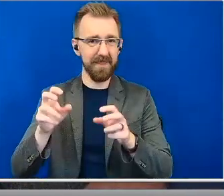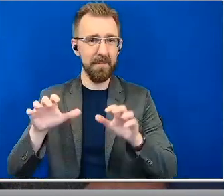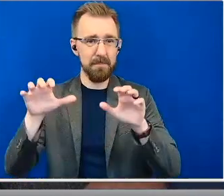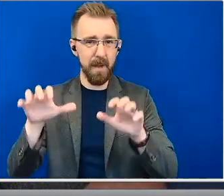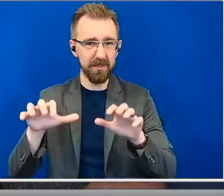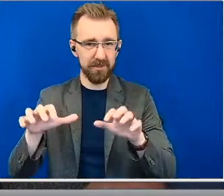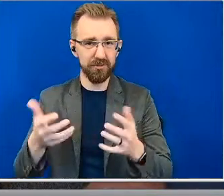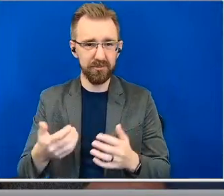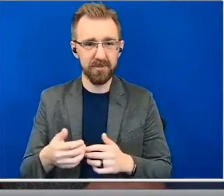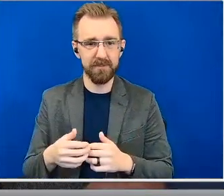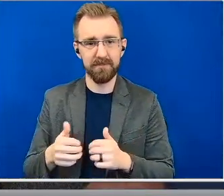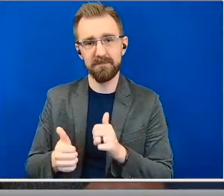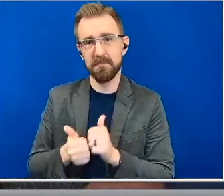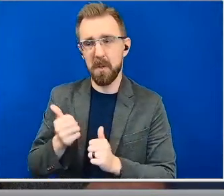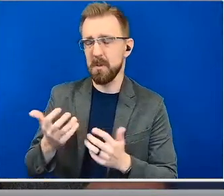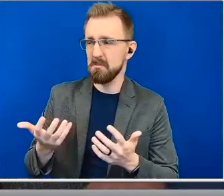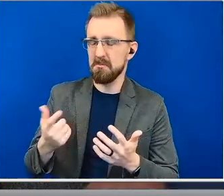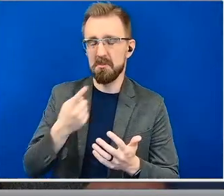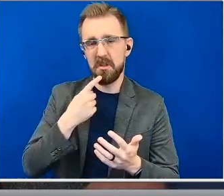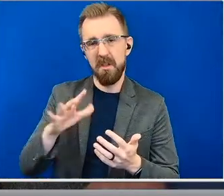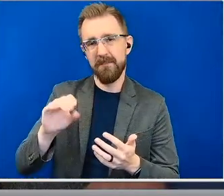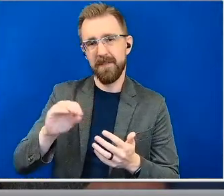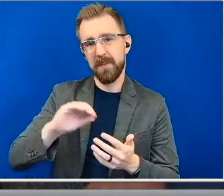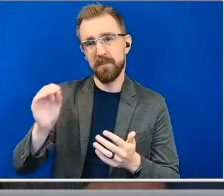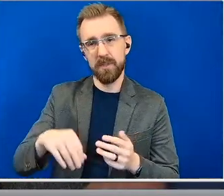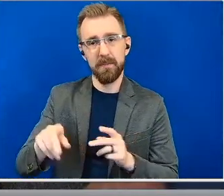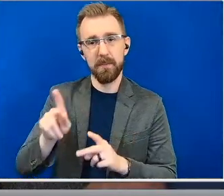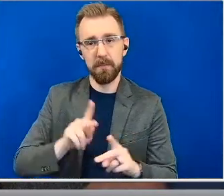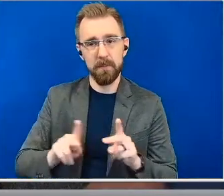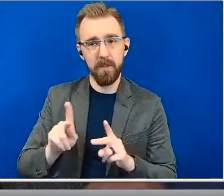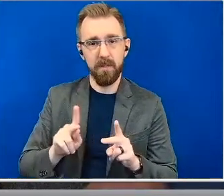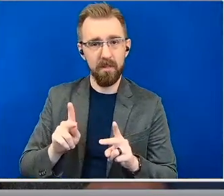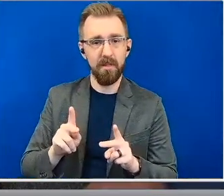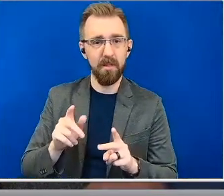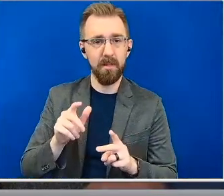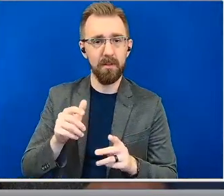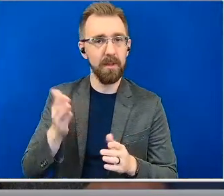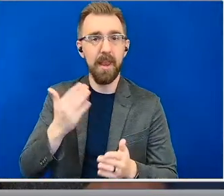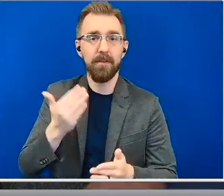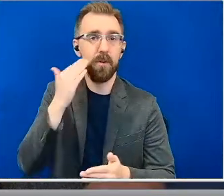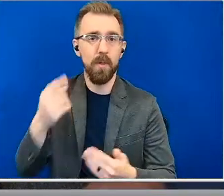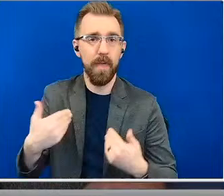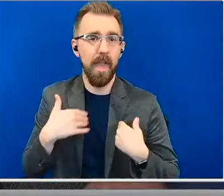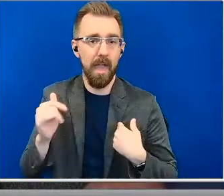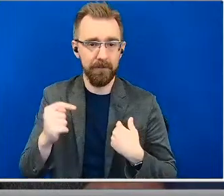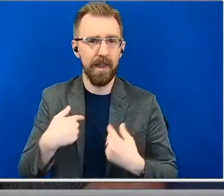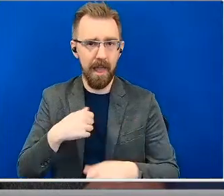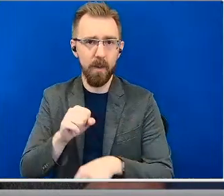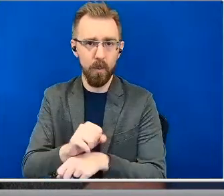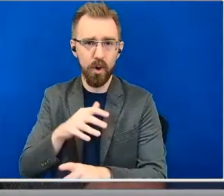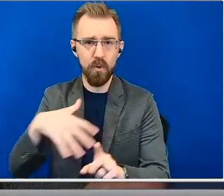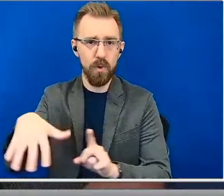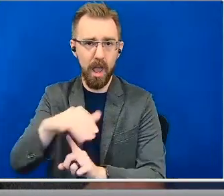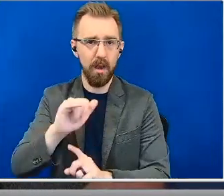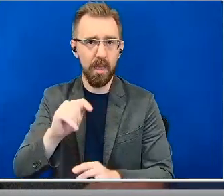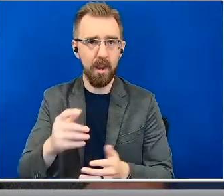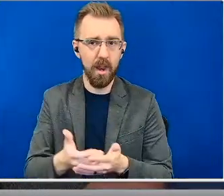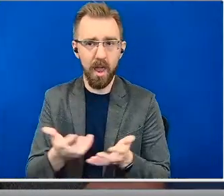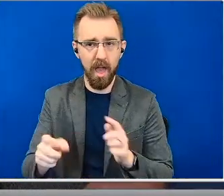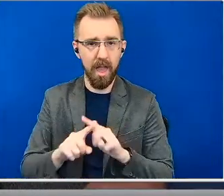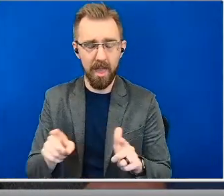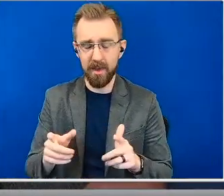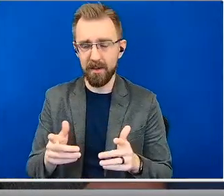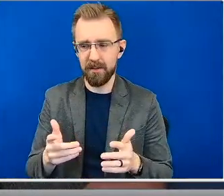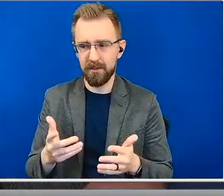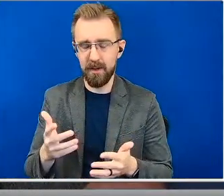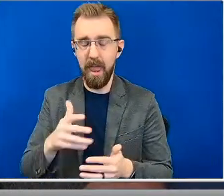I would say 50% of the people never know they have it. And I work around it a lot, and it's amazing to me when I hear